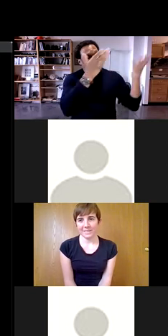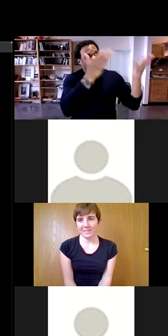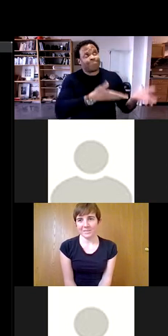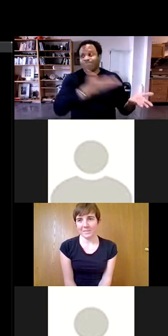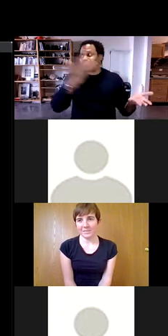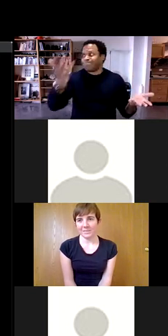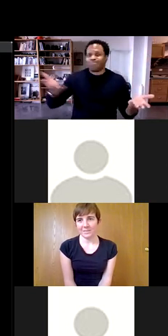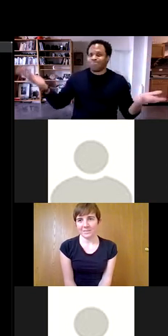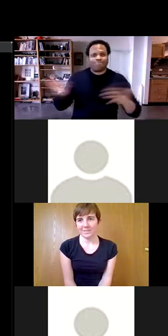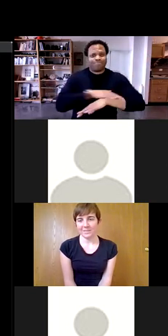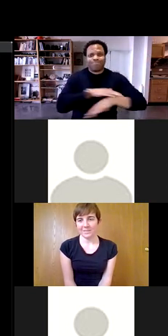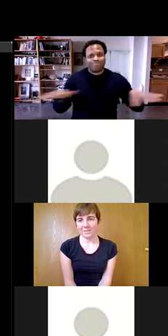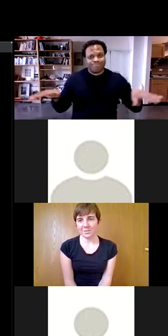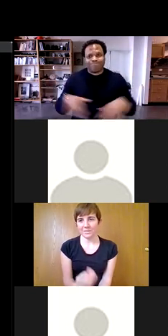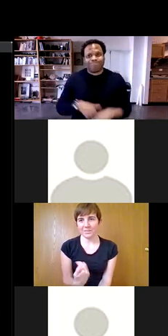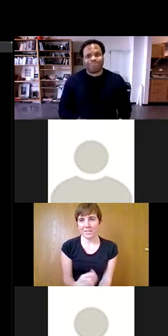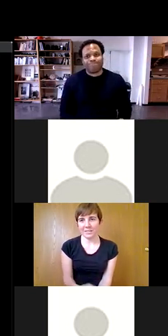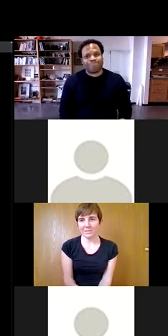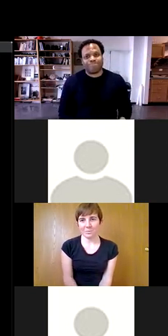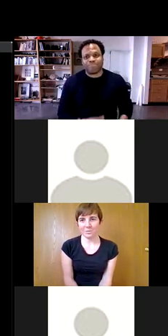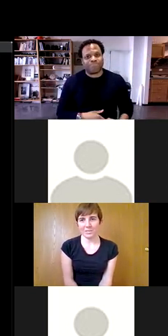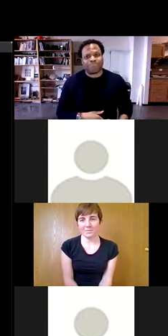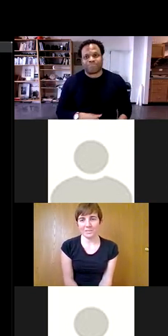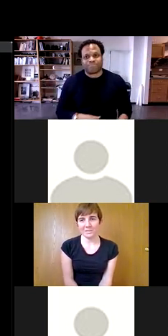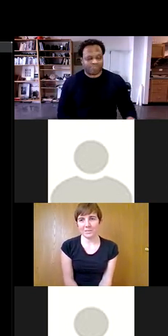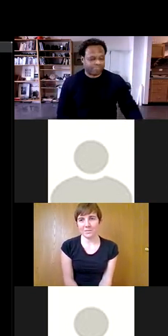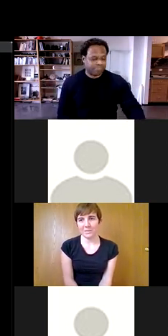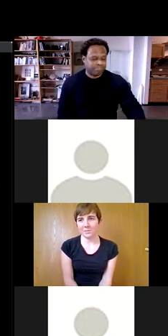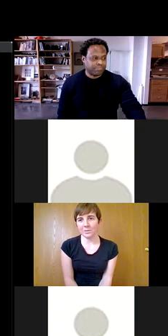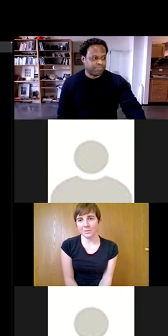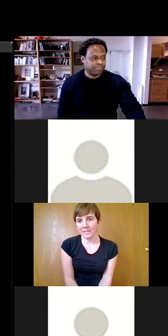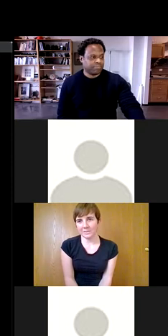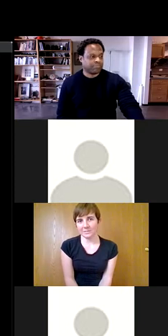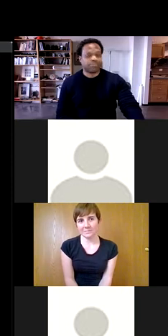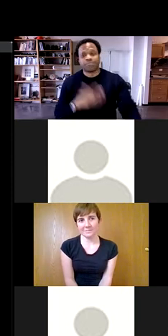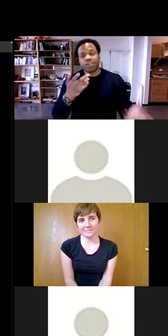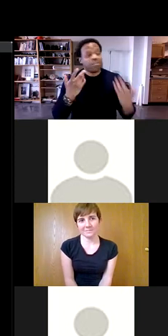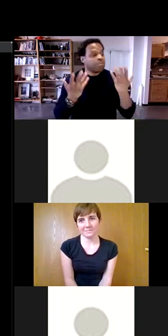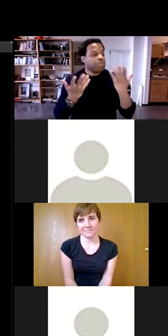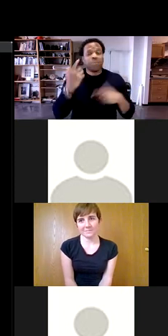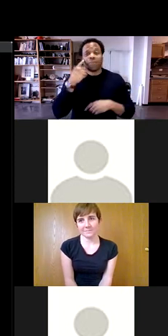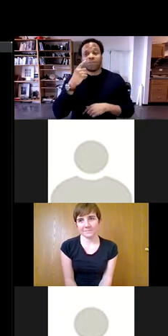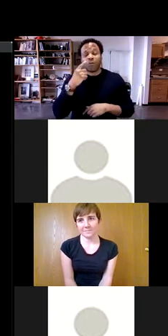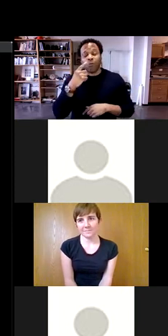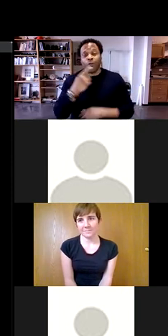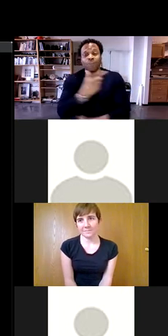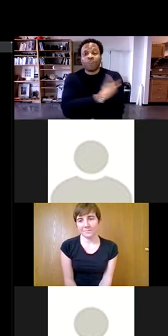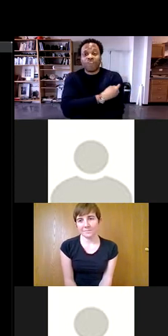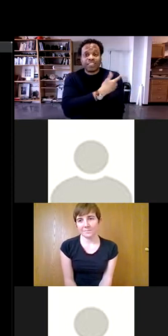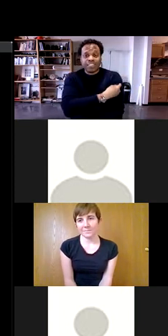You can kind of do the crossing your neck out motion. If the shelf is empty, we don't have it.